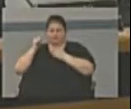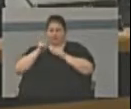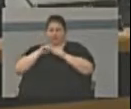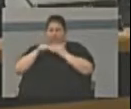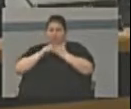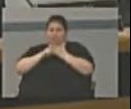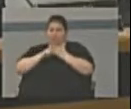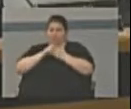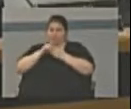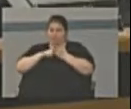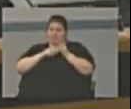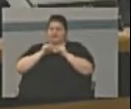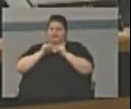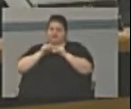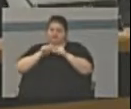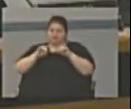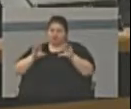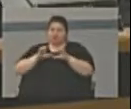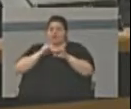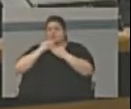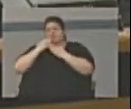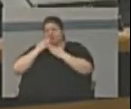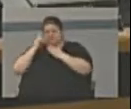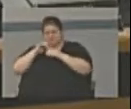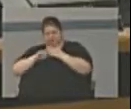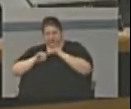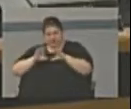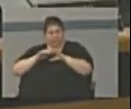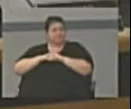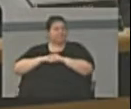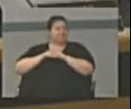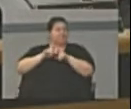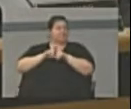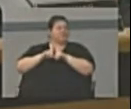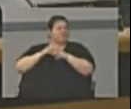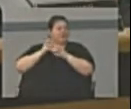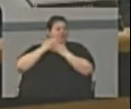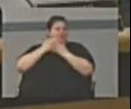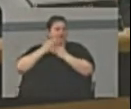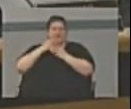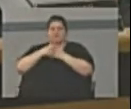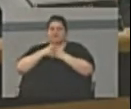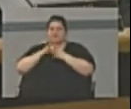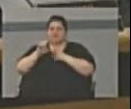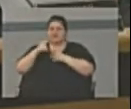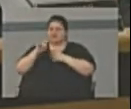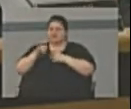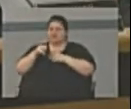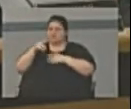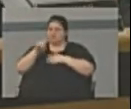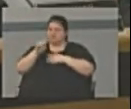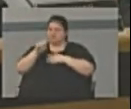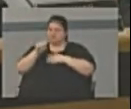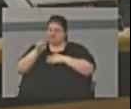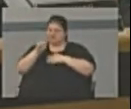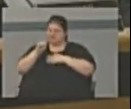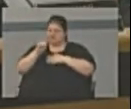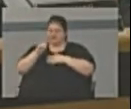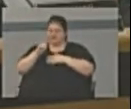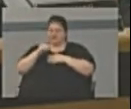again thank them for all that they do. Let me also thank American Legion Post 60 for hosting that, and I was happy to